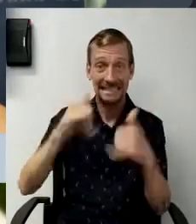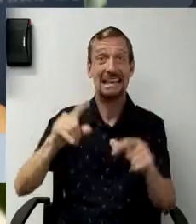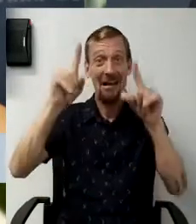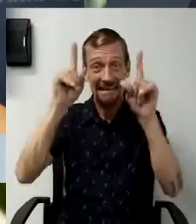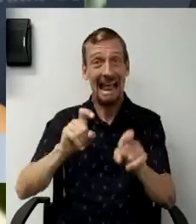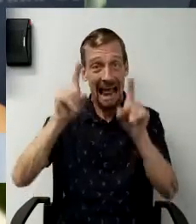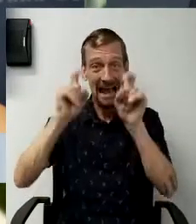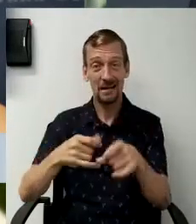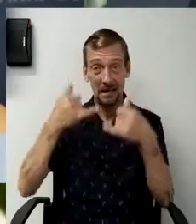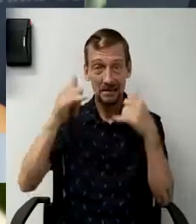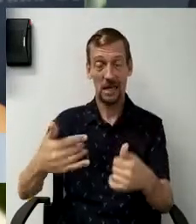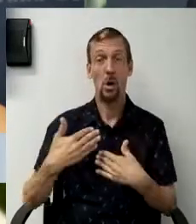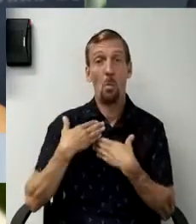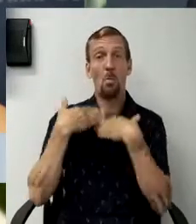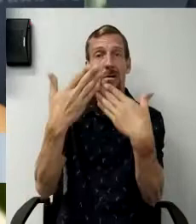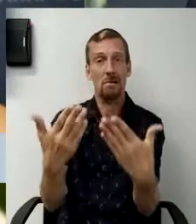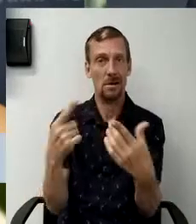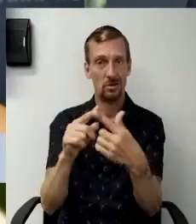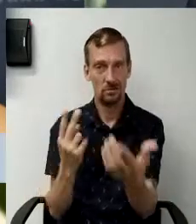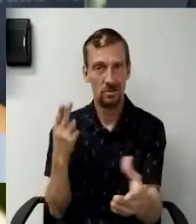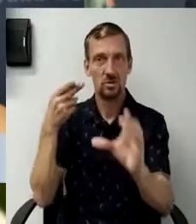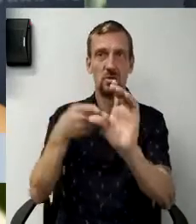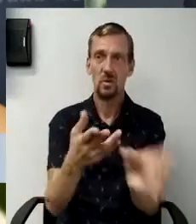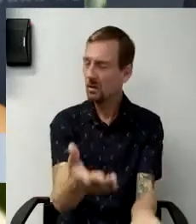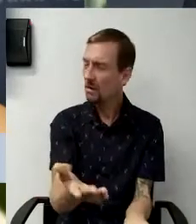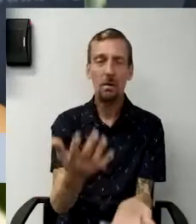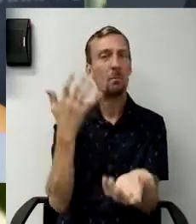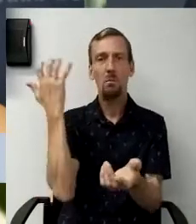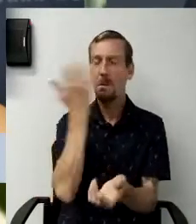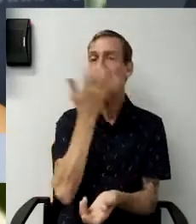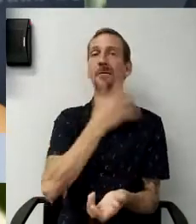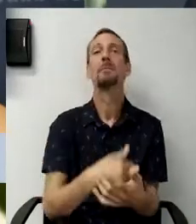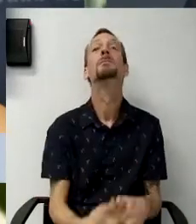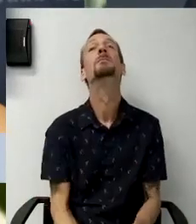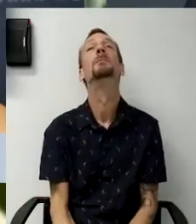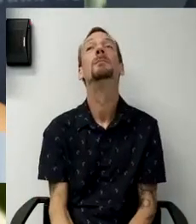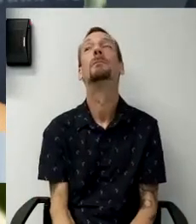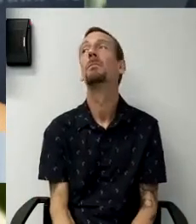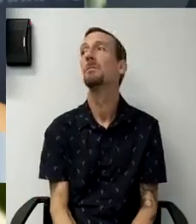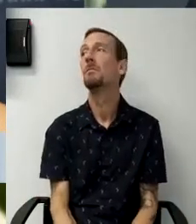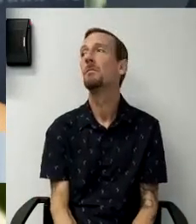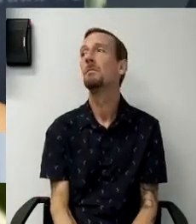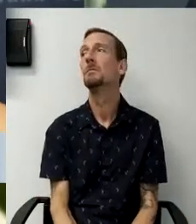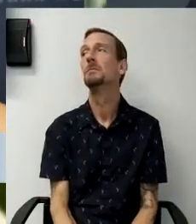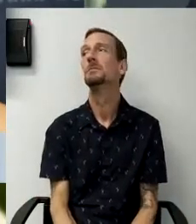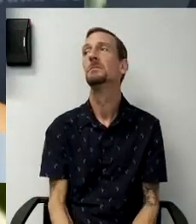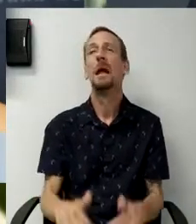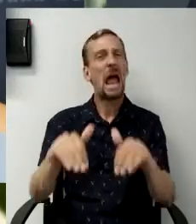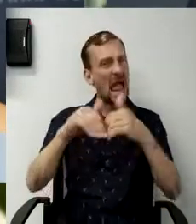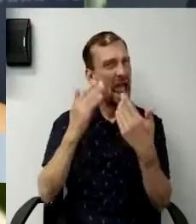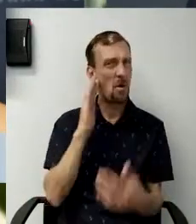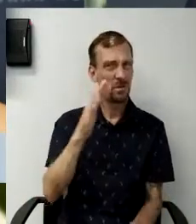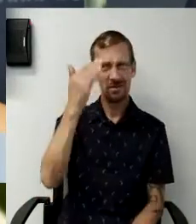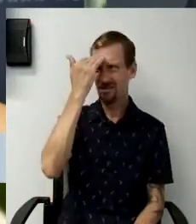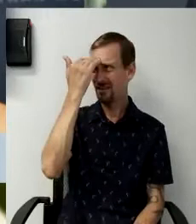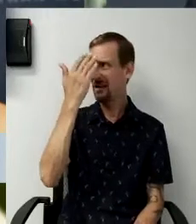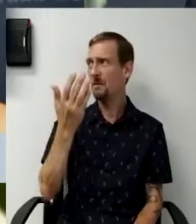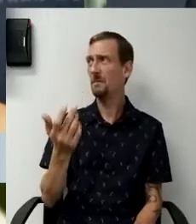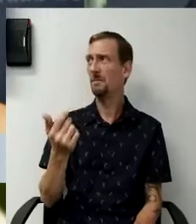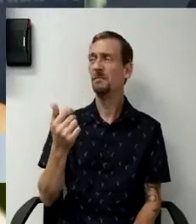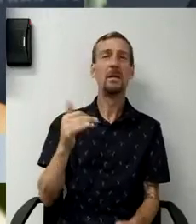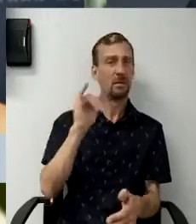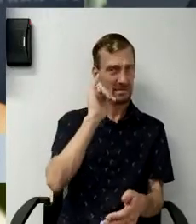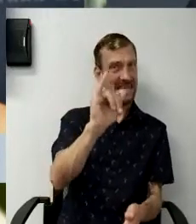testing phase, and I mean, what a, you know, But then a how personal would they sacrifice. know? Well, they